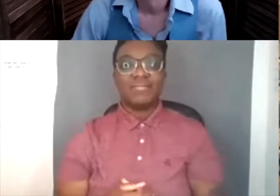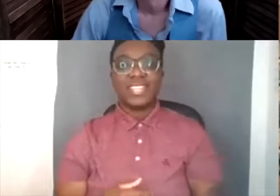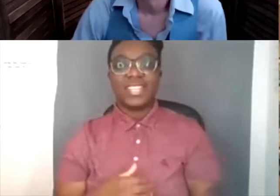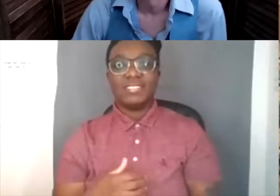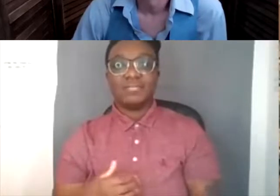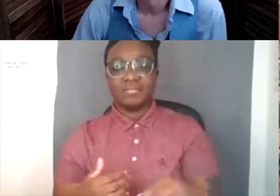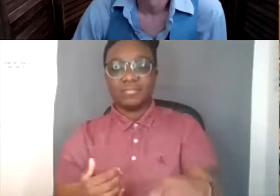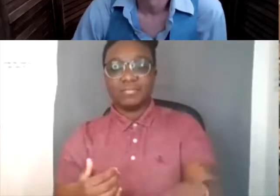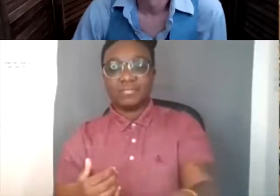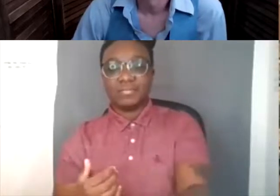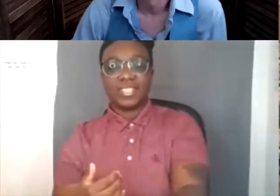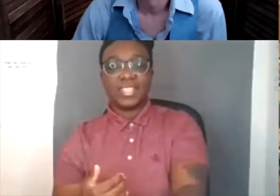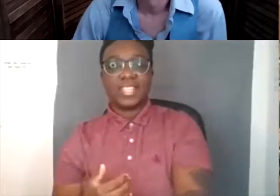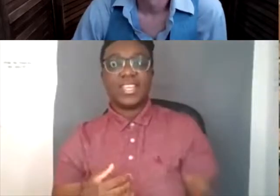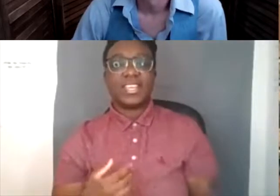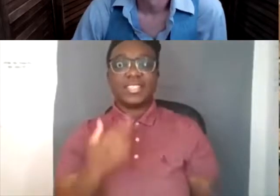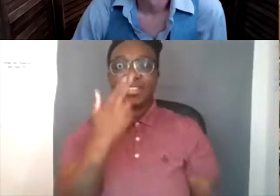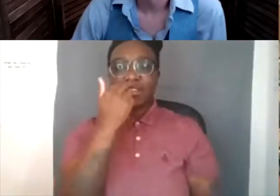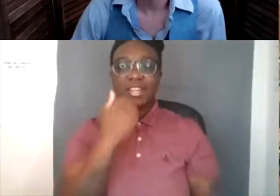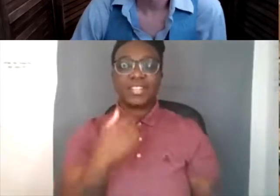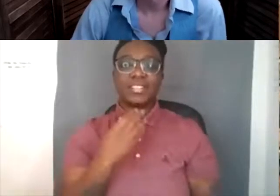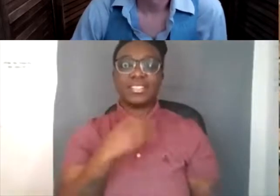I love being Jewish, I'll tell you that.